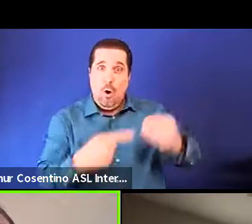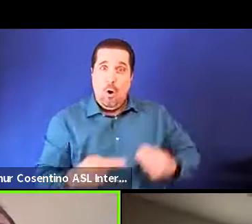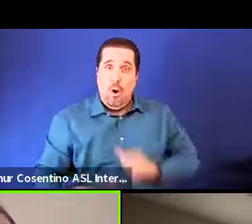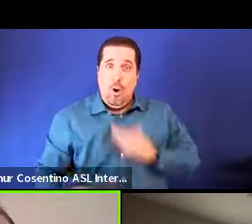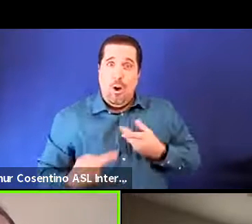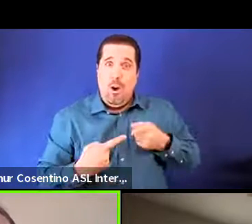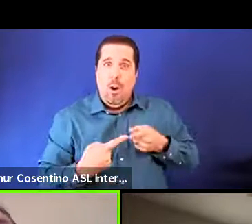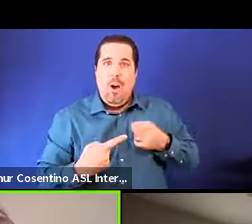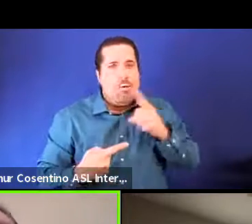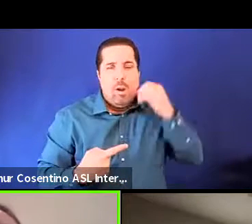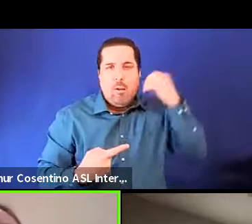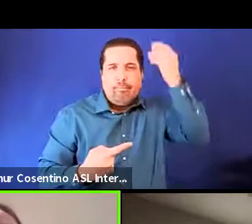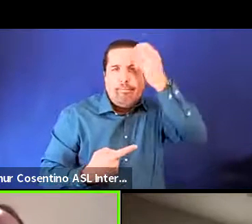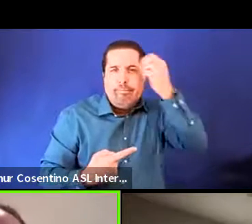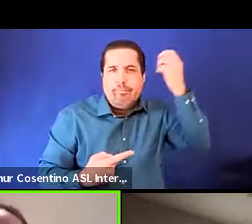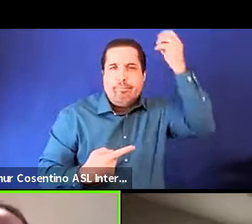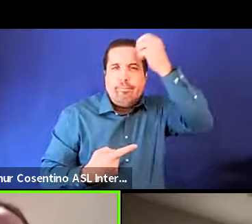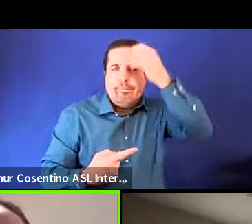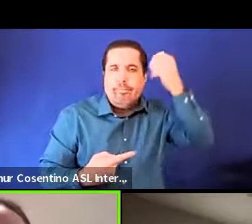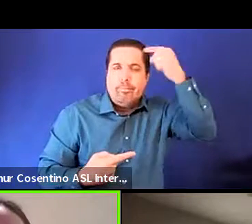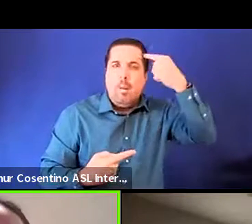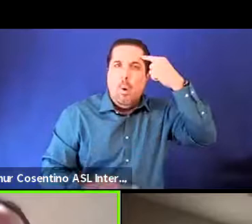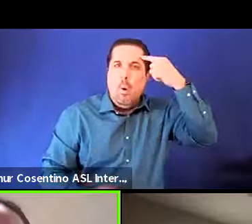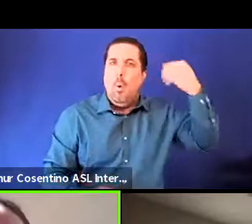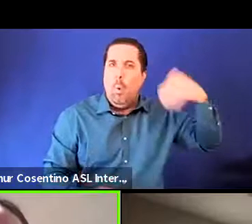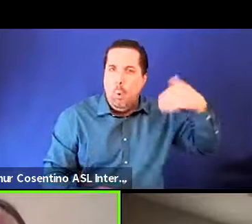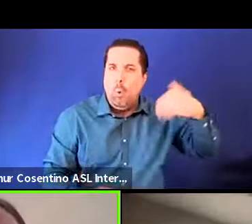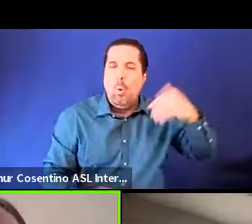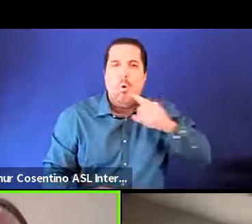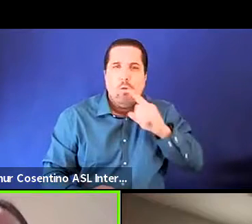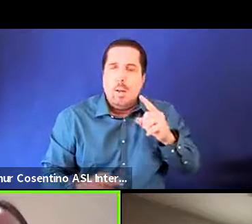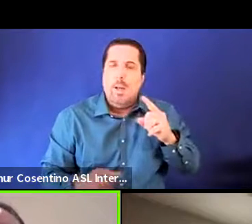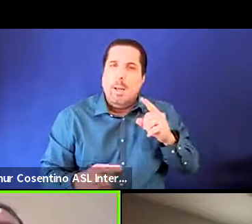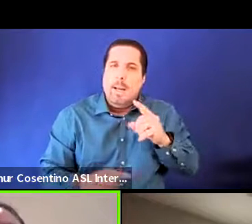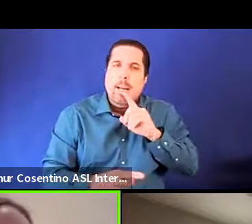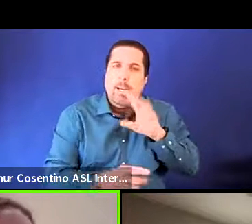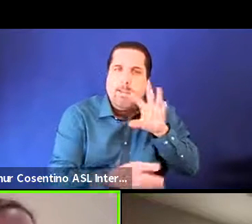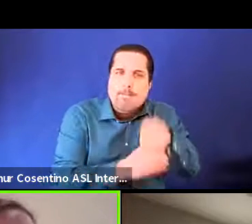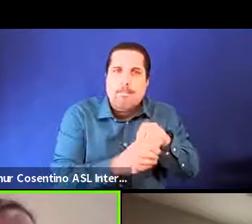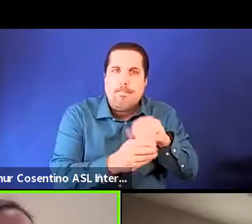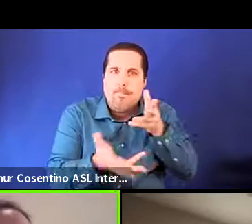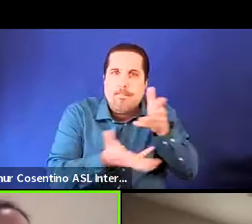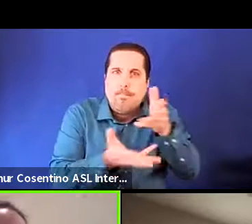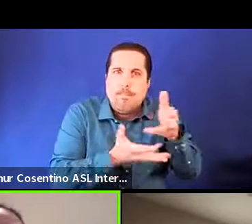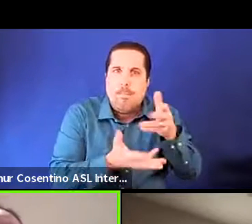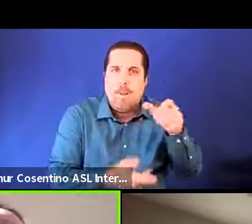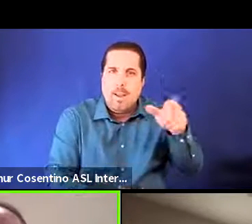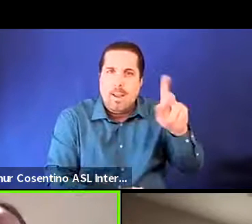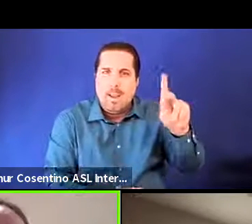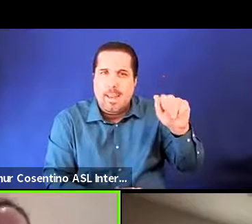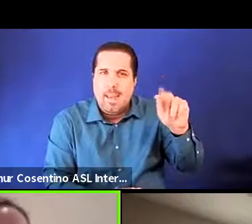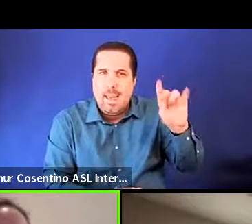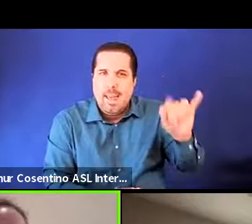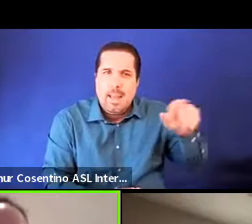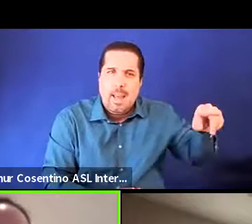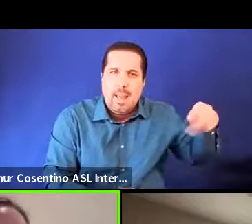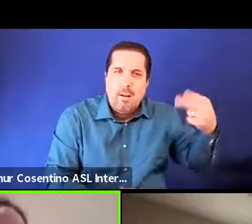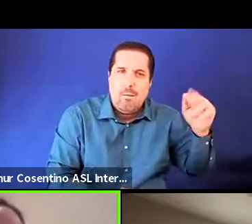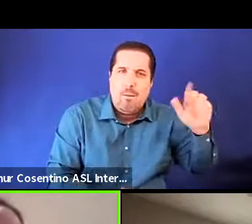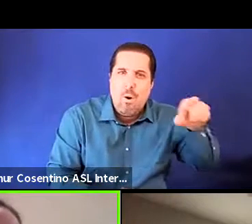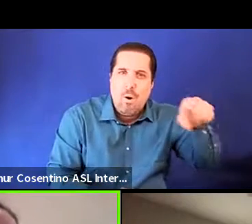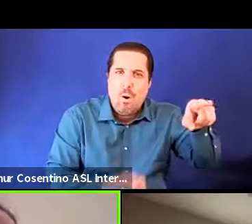ruminating on, especially to be in conversation with you, Candy and Paul, is really like how you're